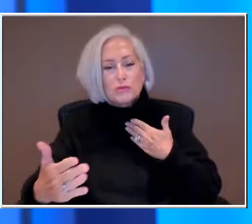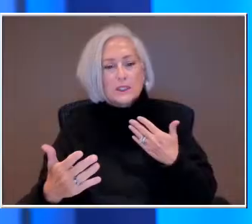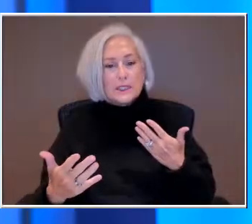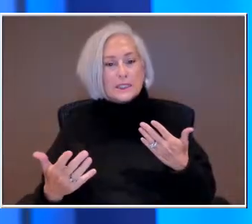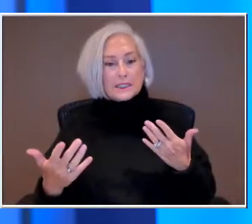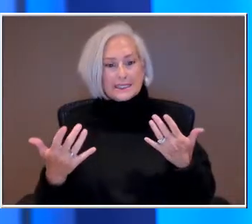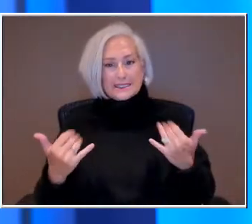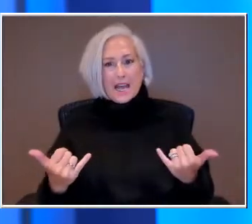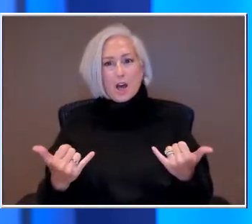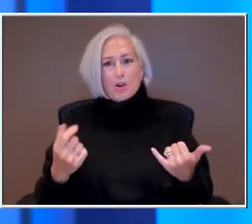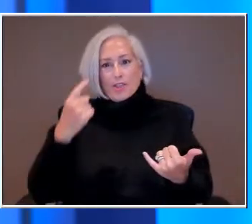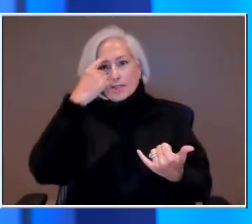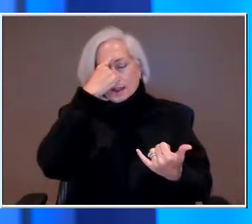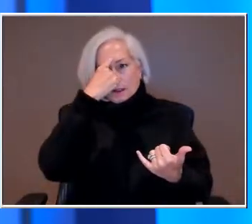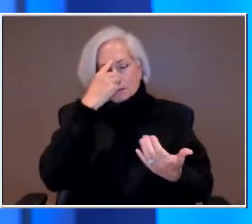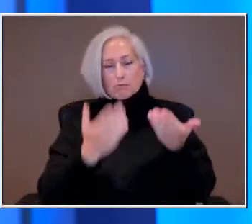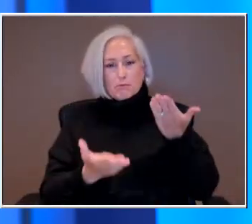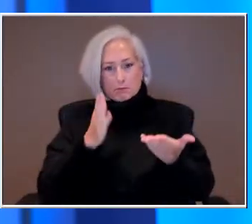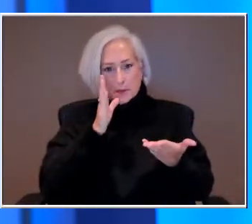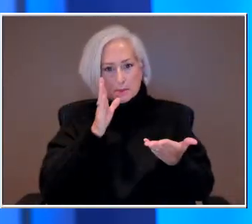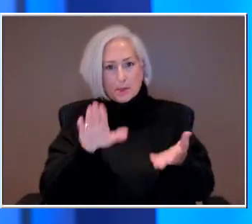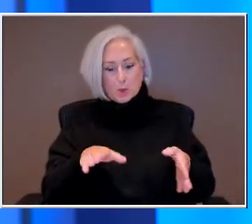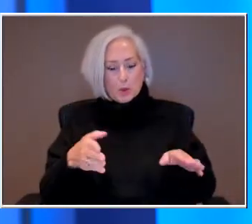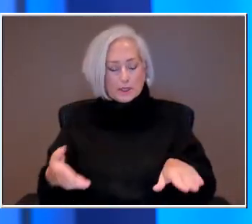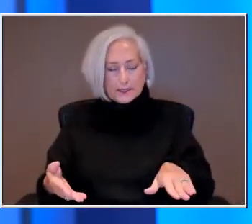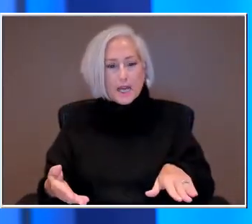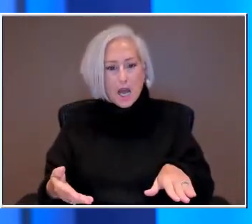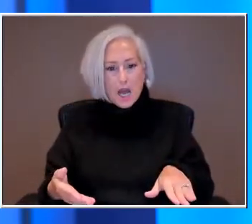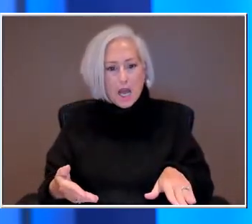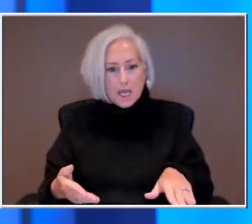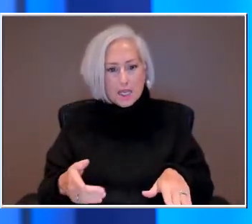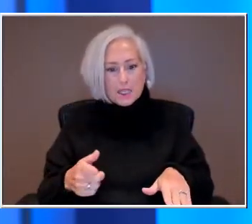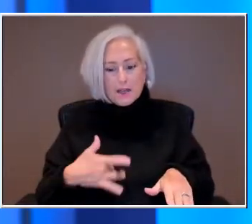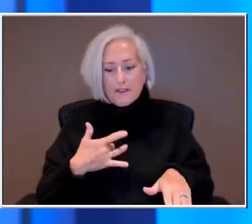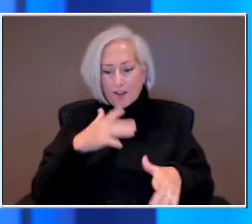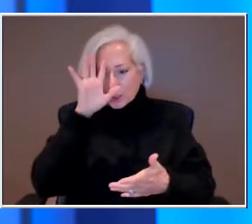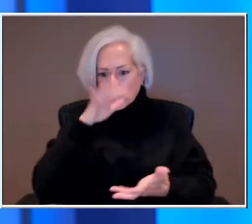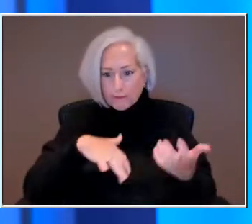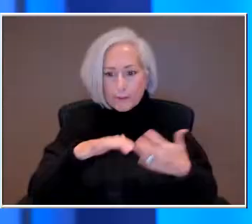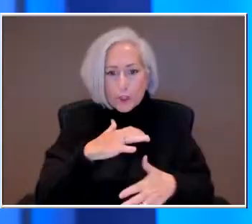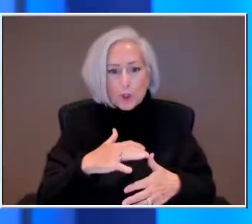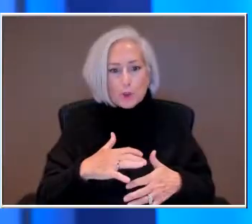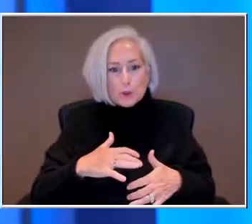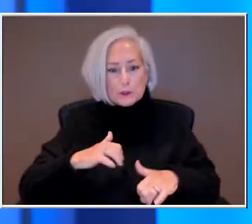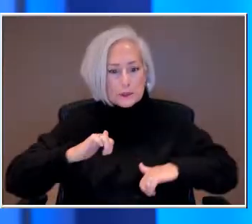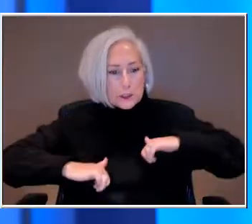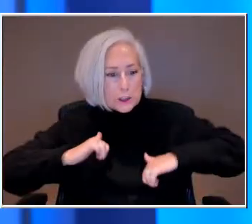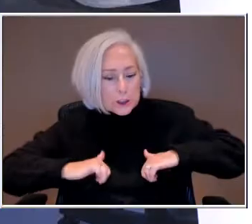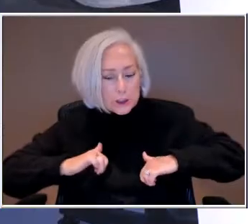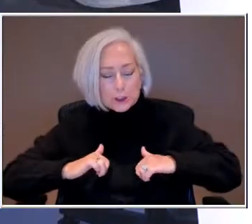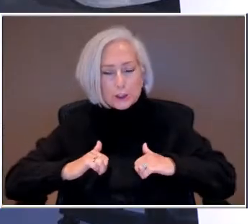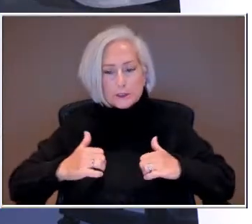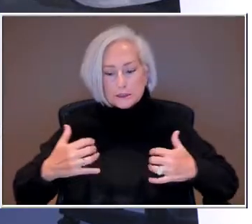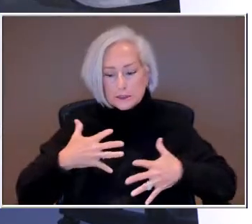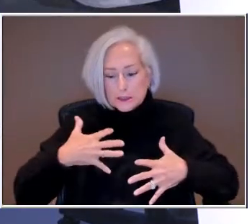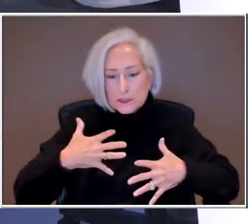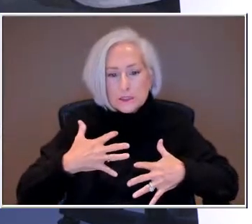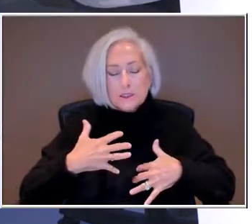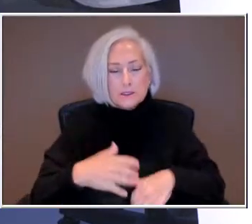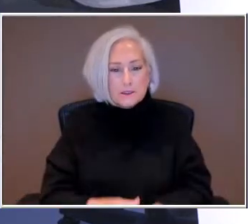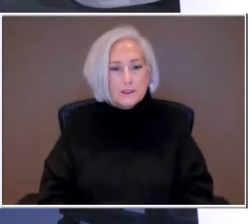mortality, the confusion that set in, the uncertainty, and Dr. Wong, how